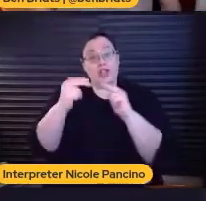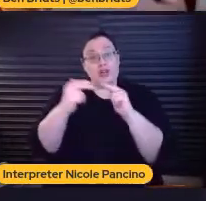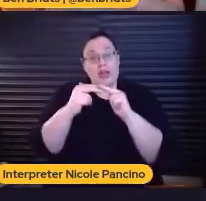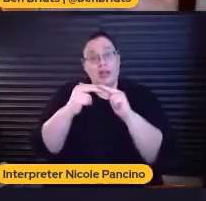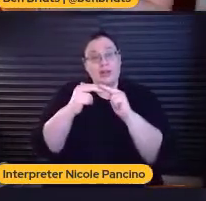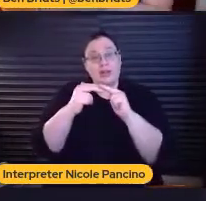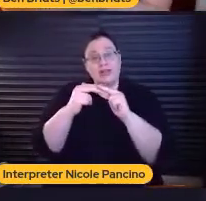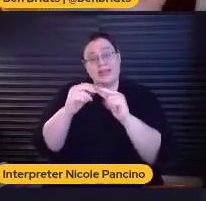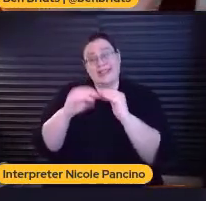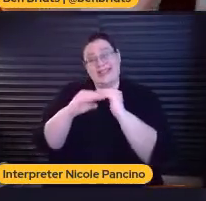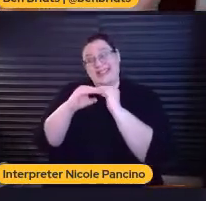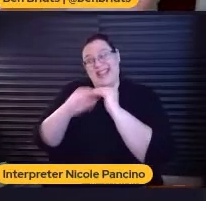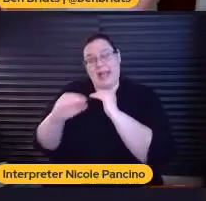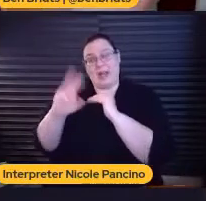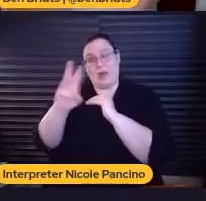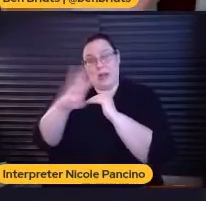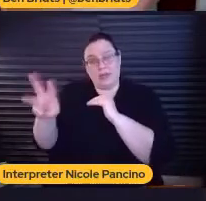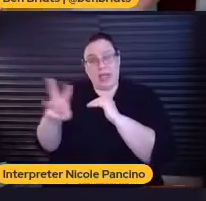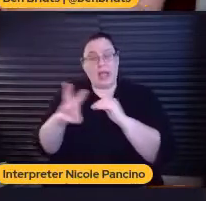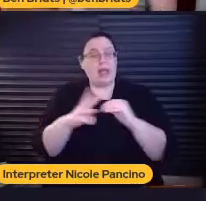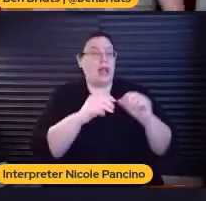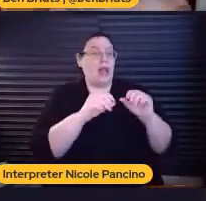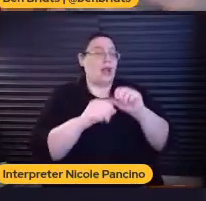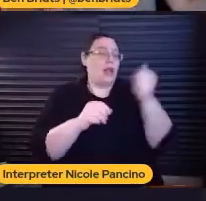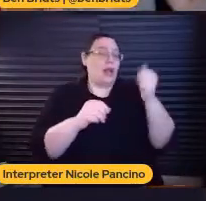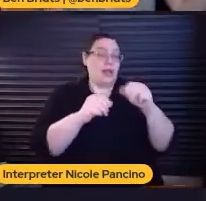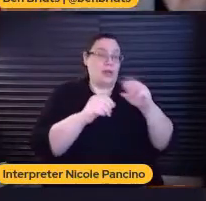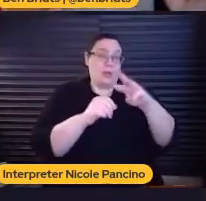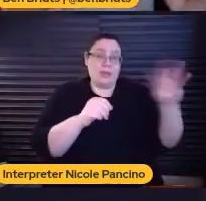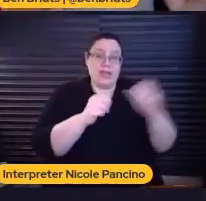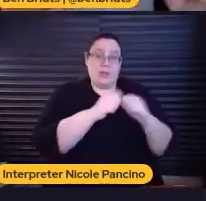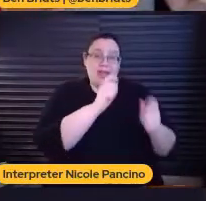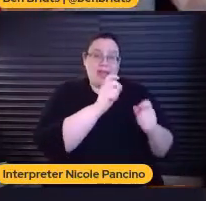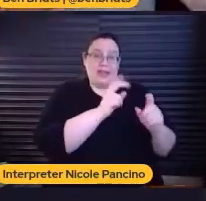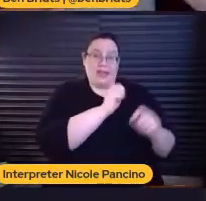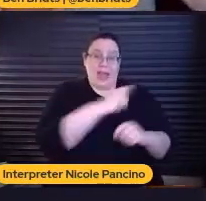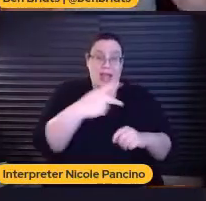website and then a separate construct static website with authentication than to have both